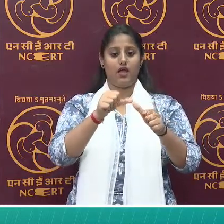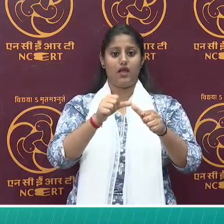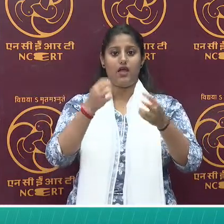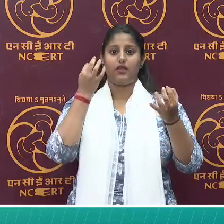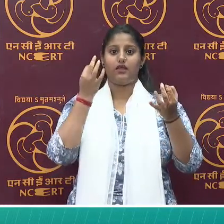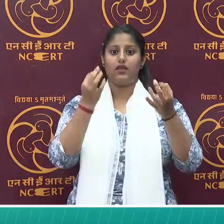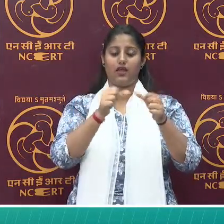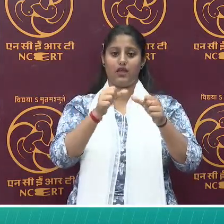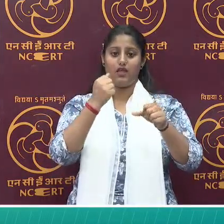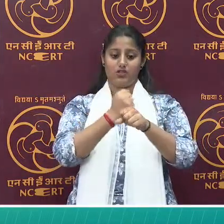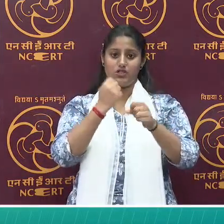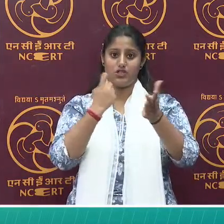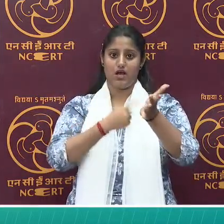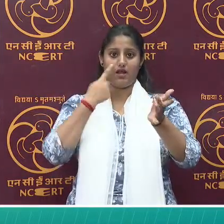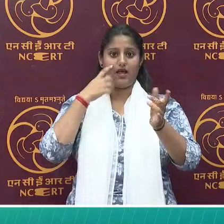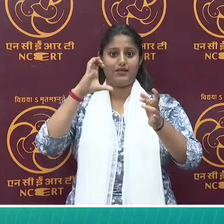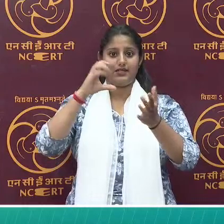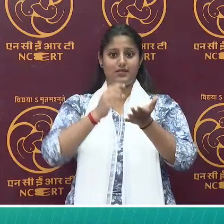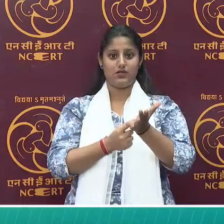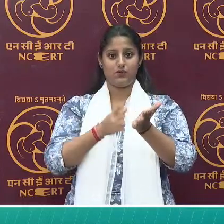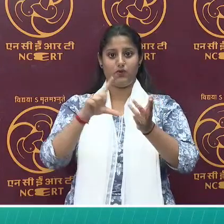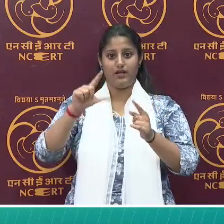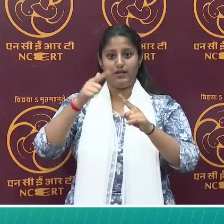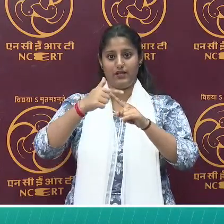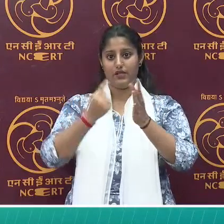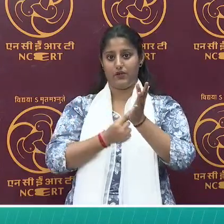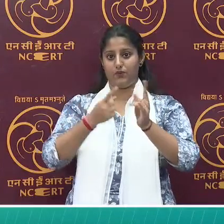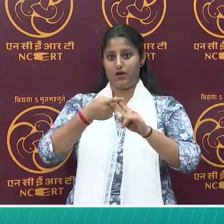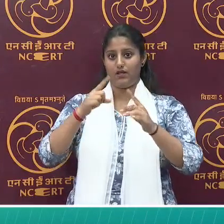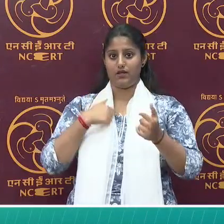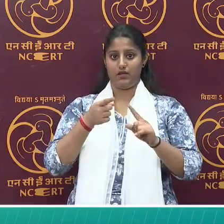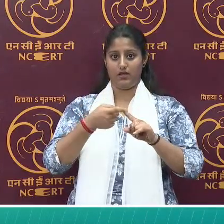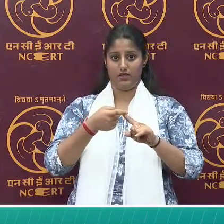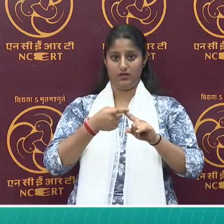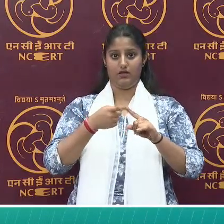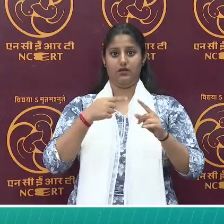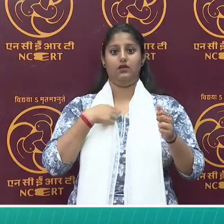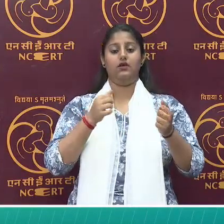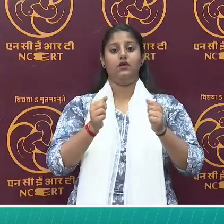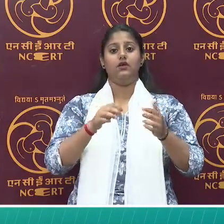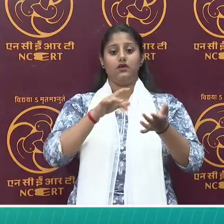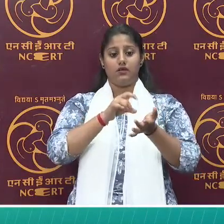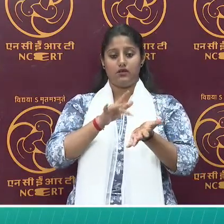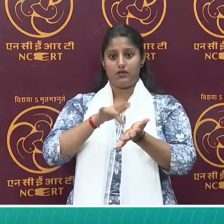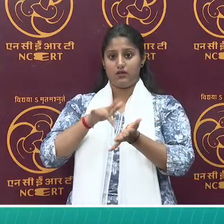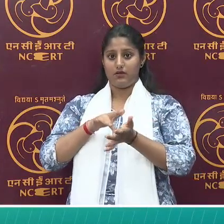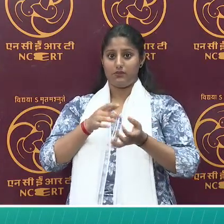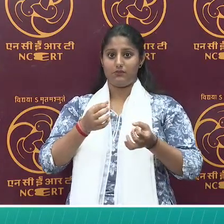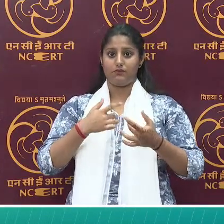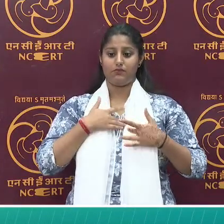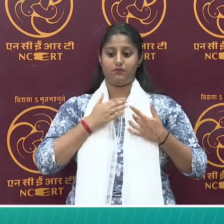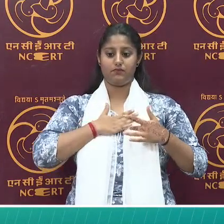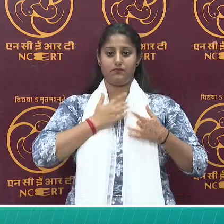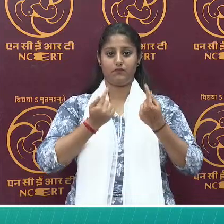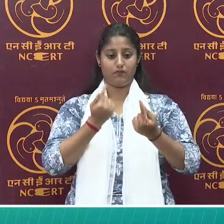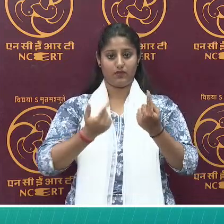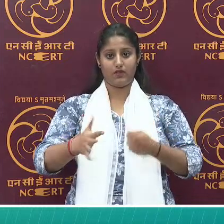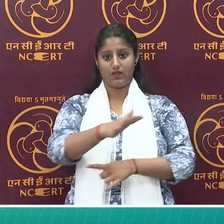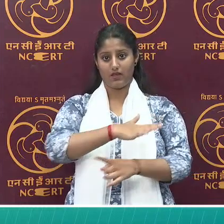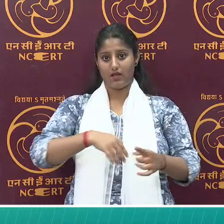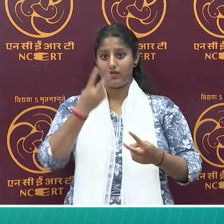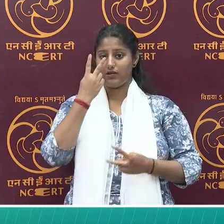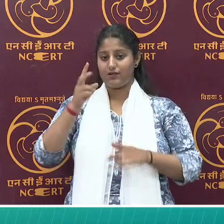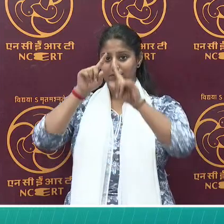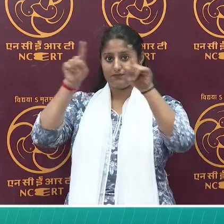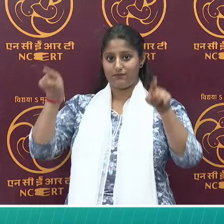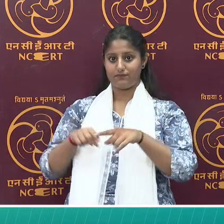So agriculture, it is just not a practice wherein you can take the stuff, put it in the ground and